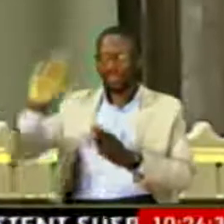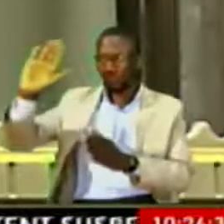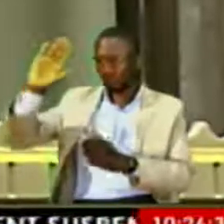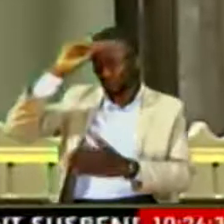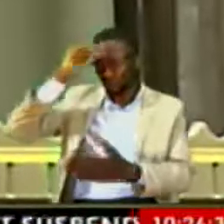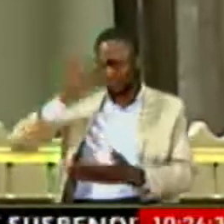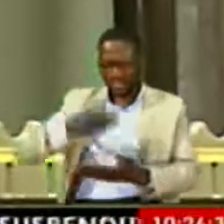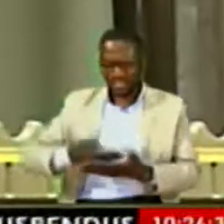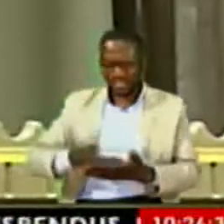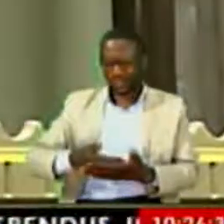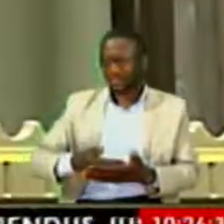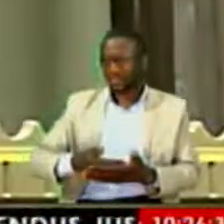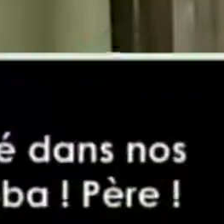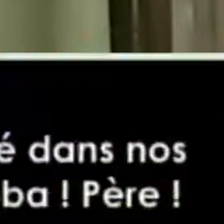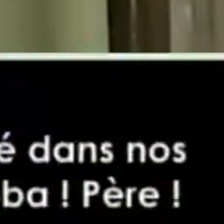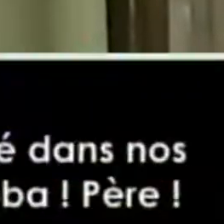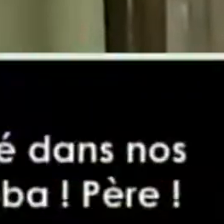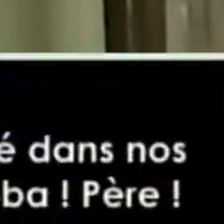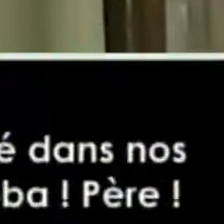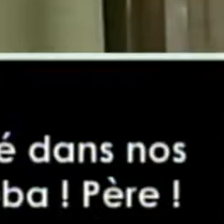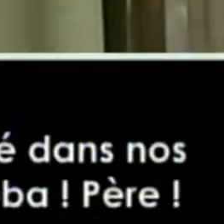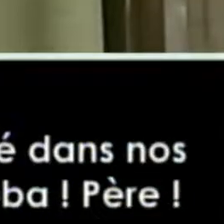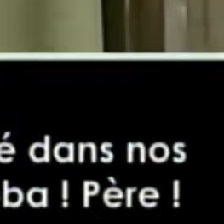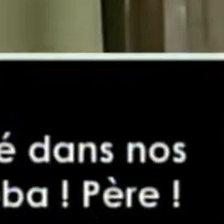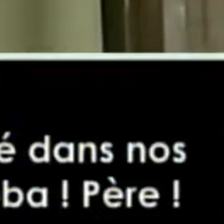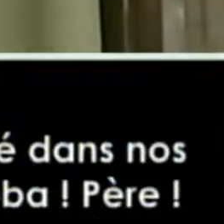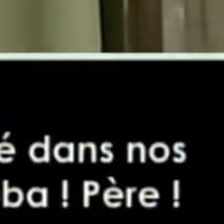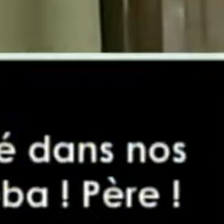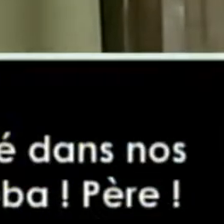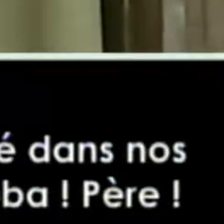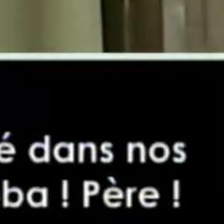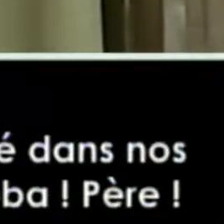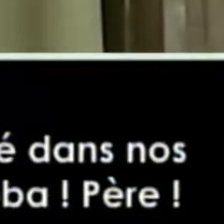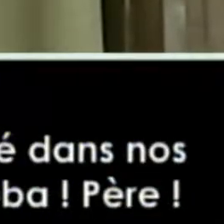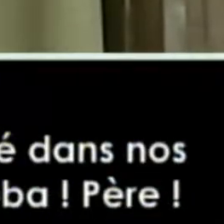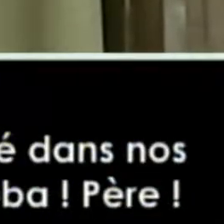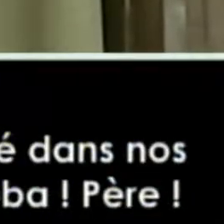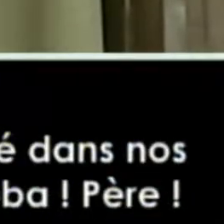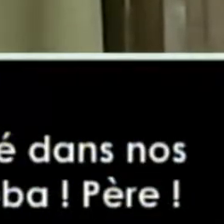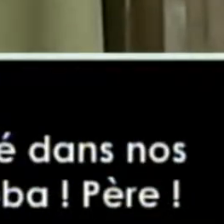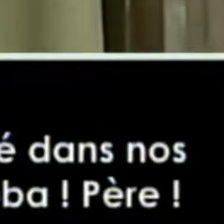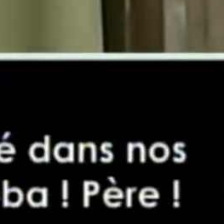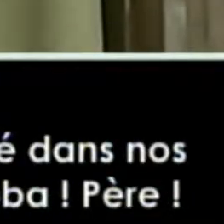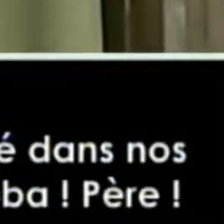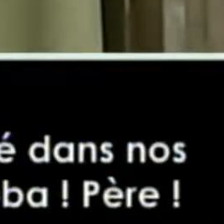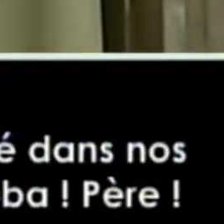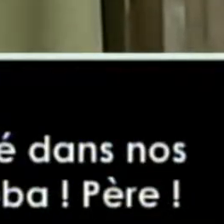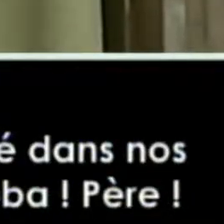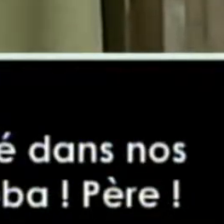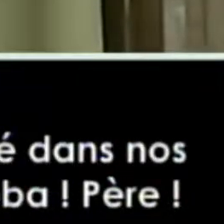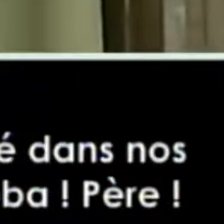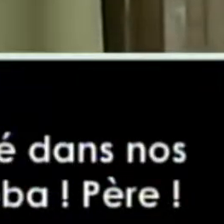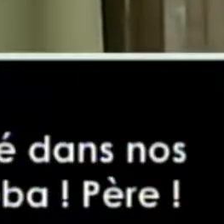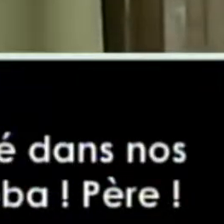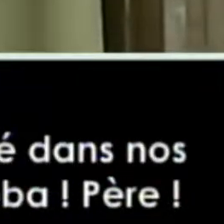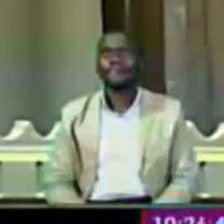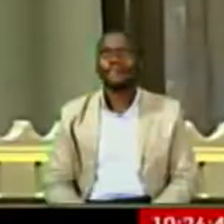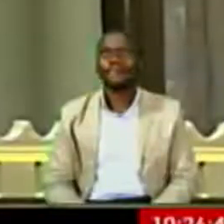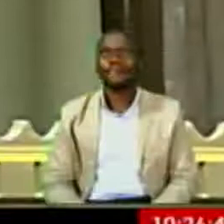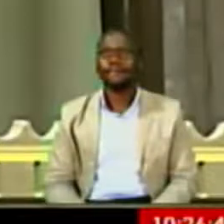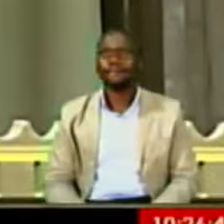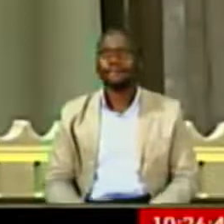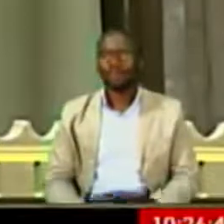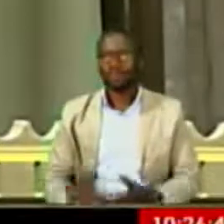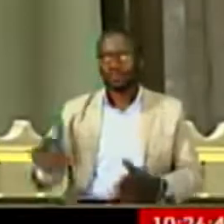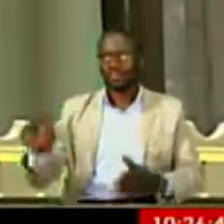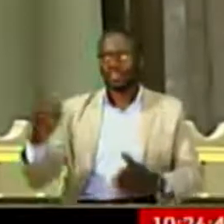our de son fils. The spirit of his son. C'est l'esprit de Dieu. It's the spirit of God. C'est l'esprit de son fils. The spirit of his son. C'est l'esprit de Christ. It's the spirit of Christ.